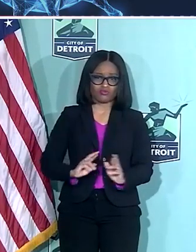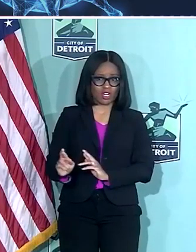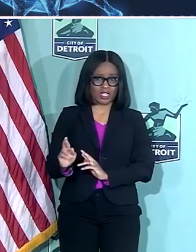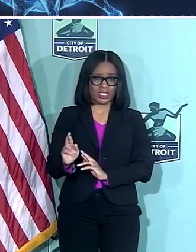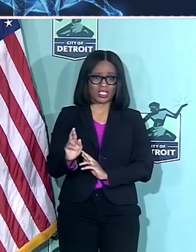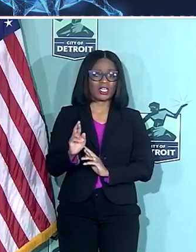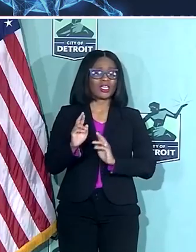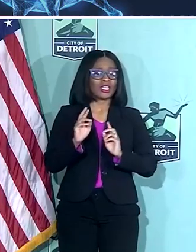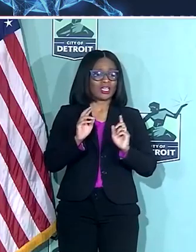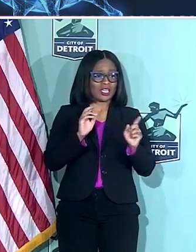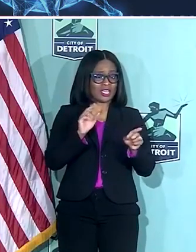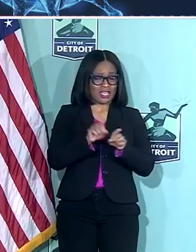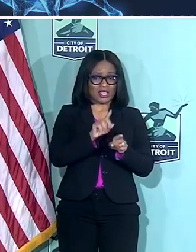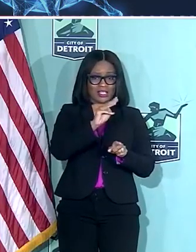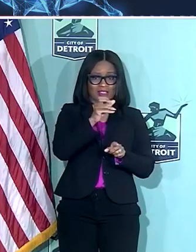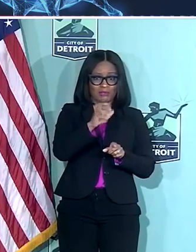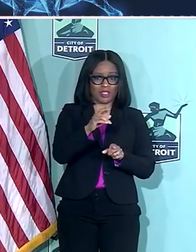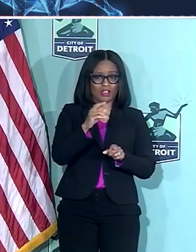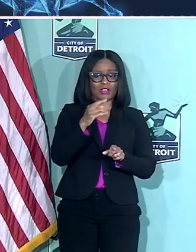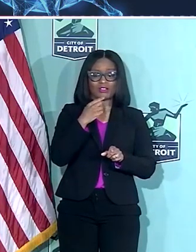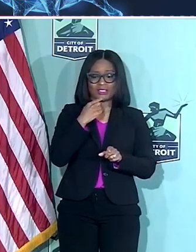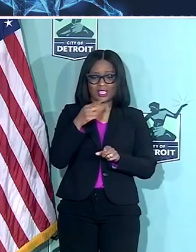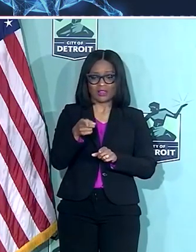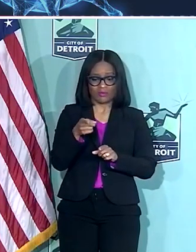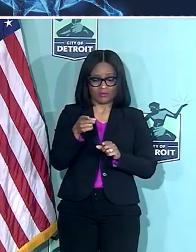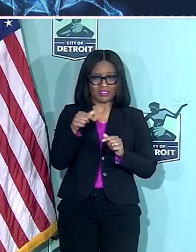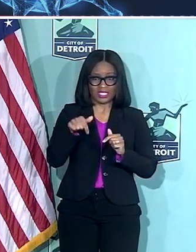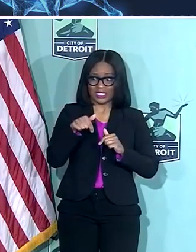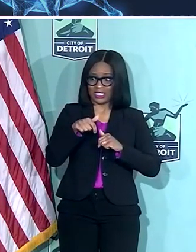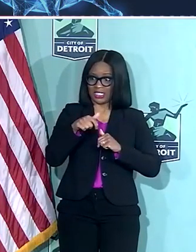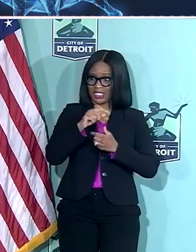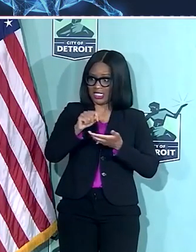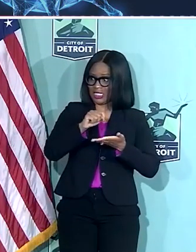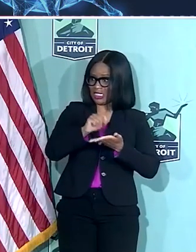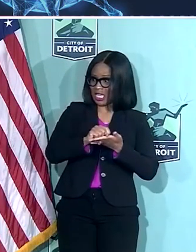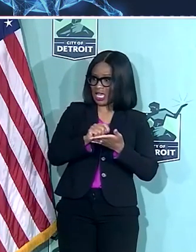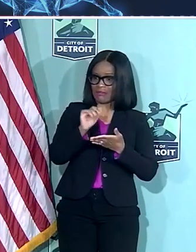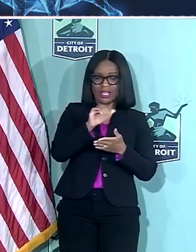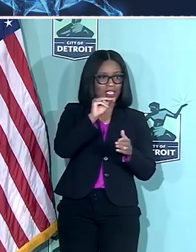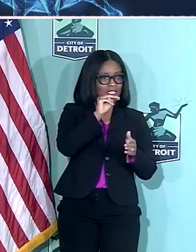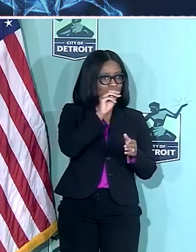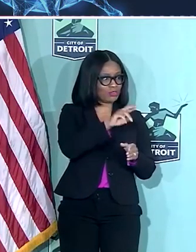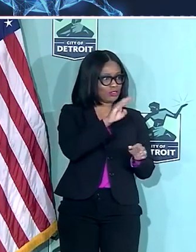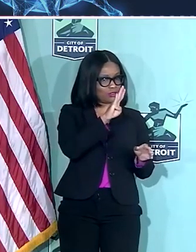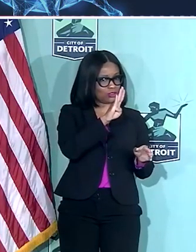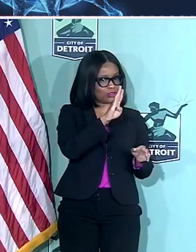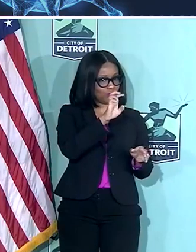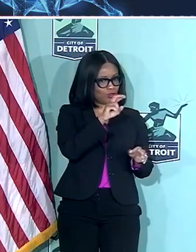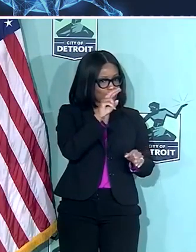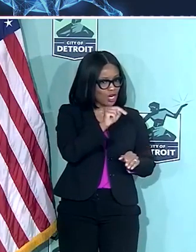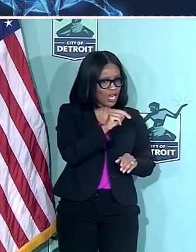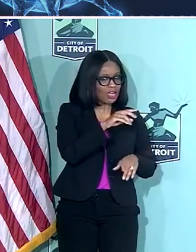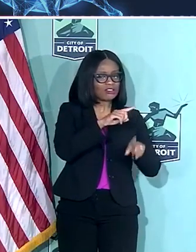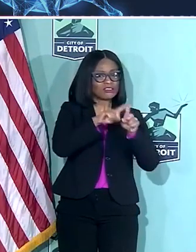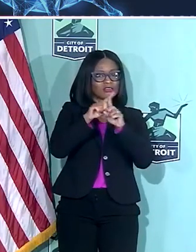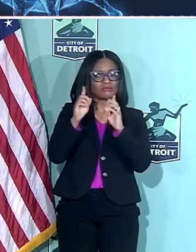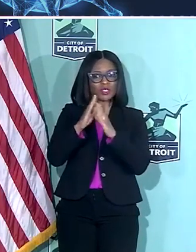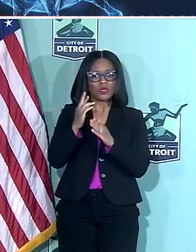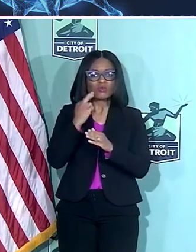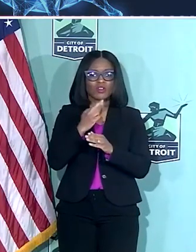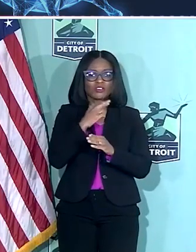other time when the tenacious nature of entrepreneurs like Mr. Brown has come to the forefront. As restaurants pivot to carry out